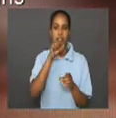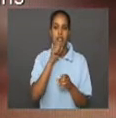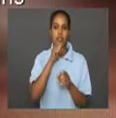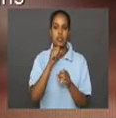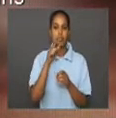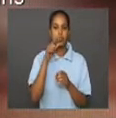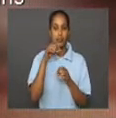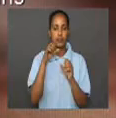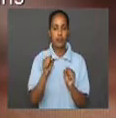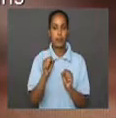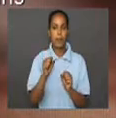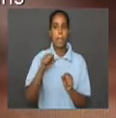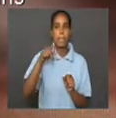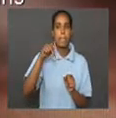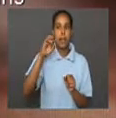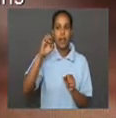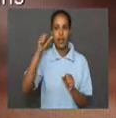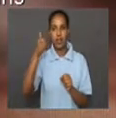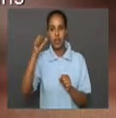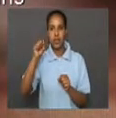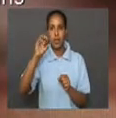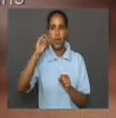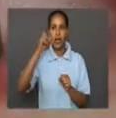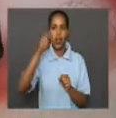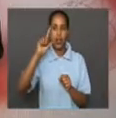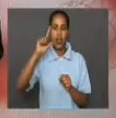do beans, peas, and malanga.